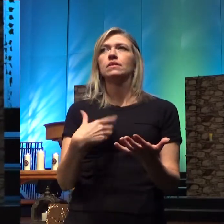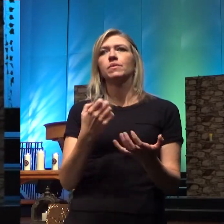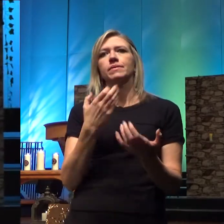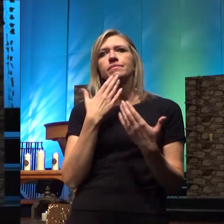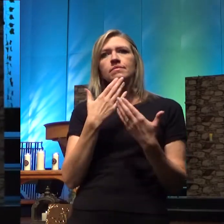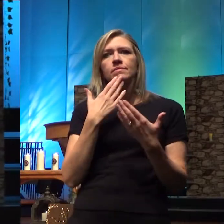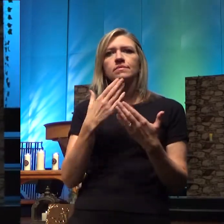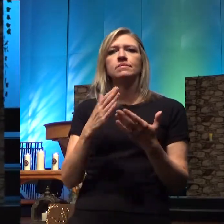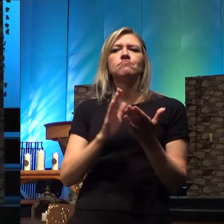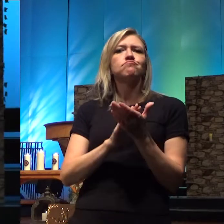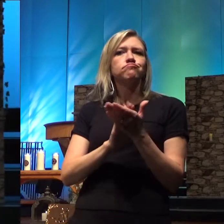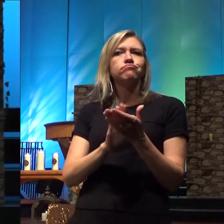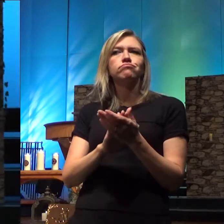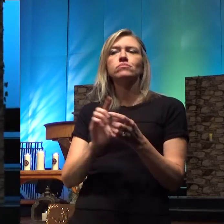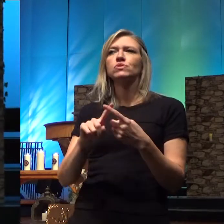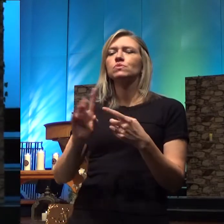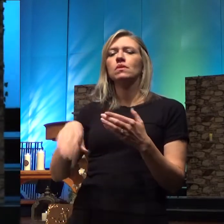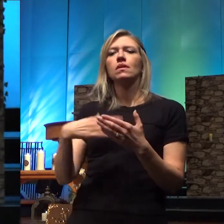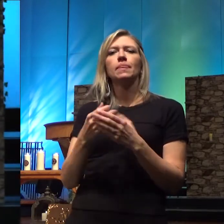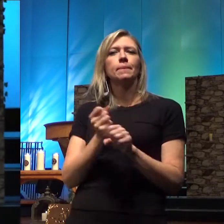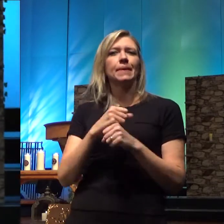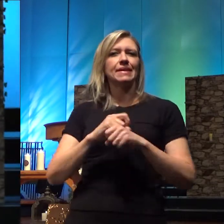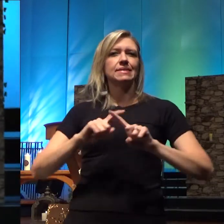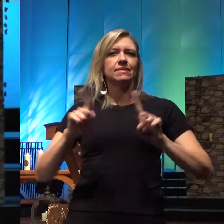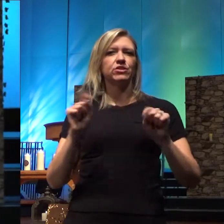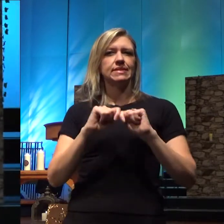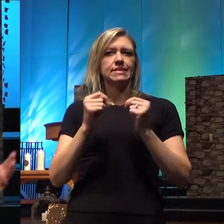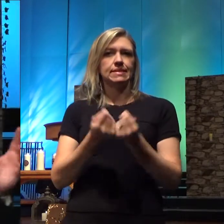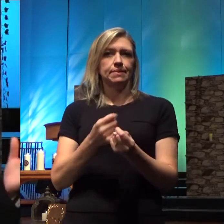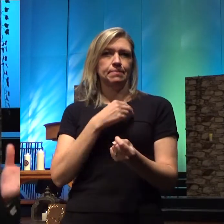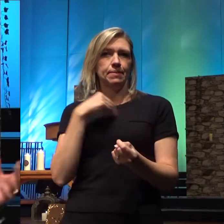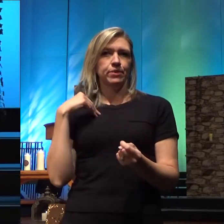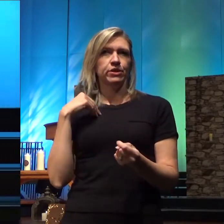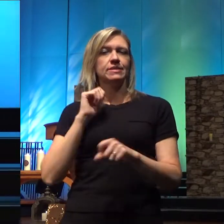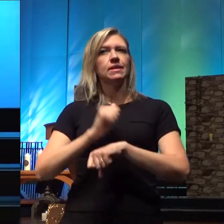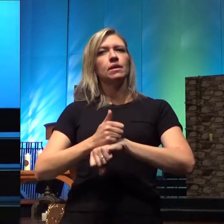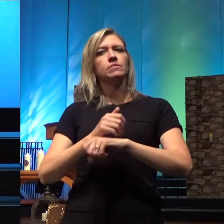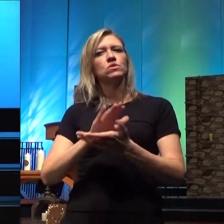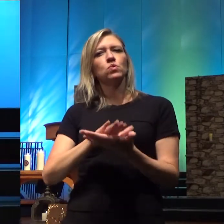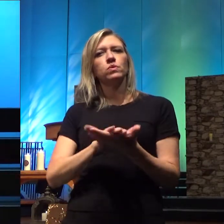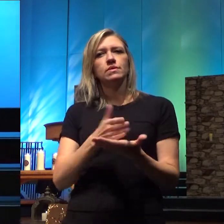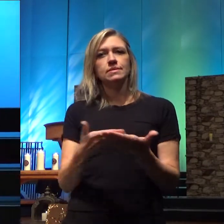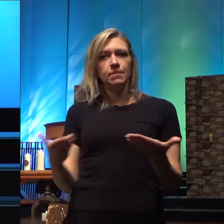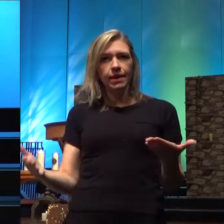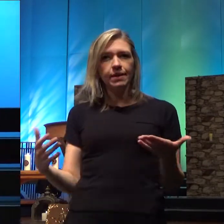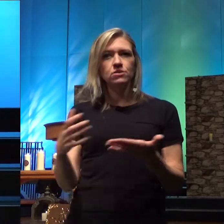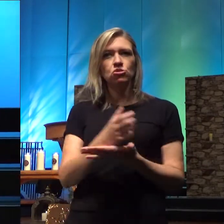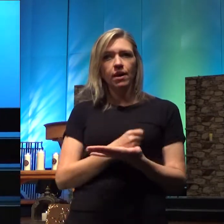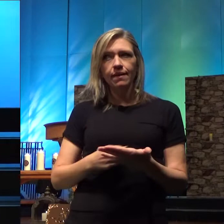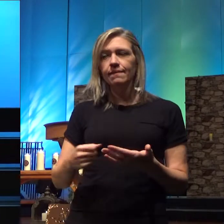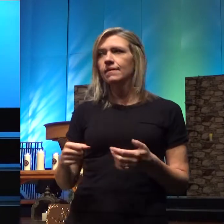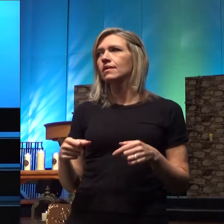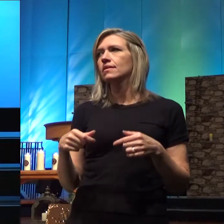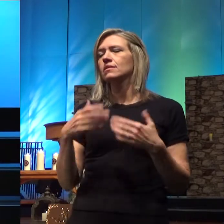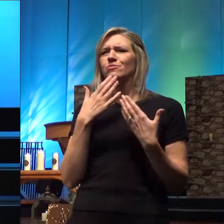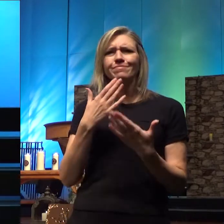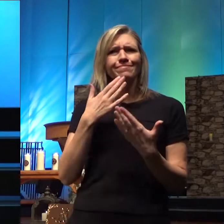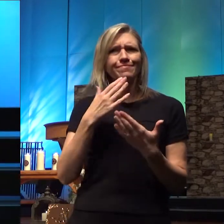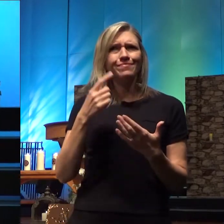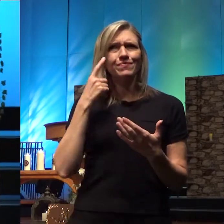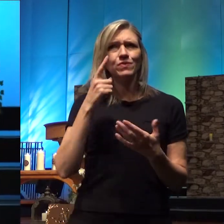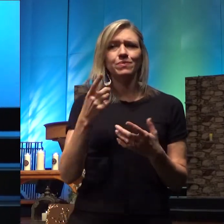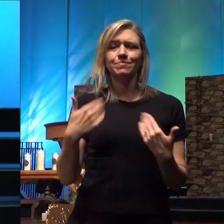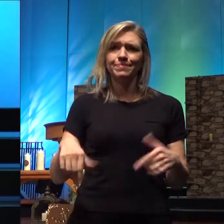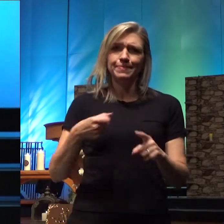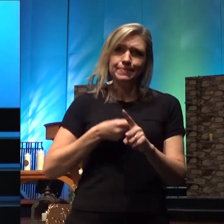give thanks and a shout out to all of our Make a Difference team members who are putting together the school supply drive for us. I'm so grateful